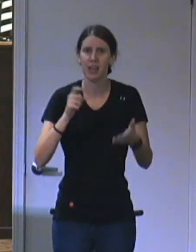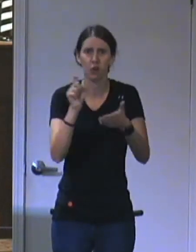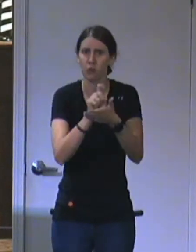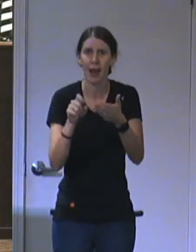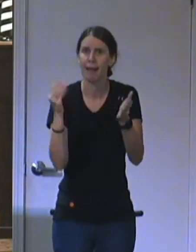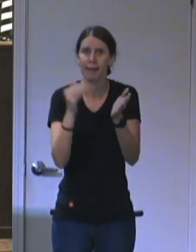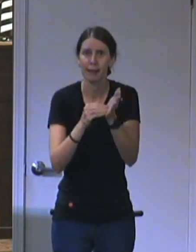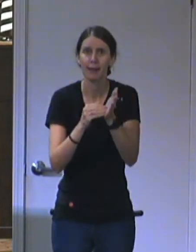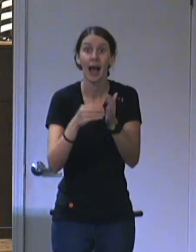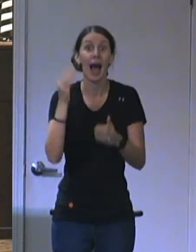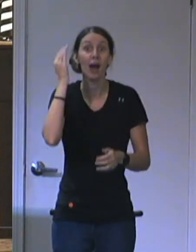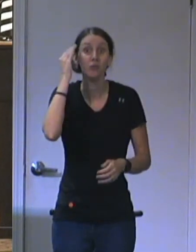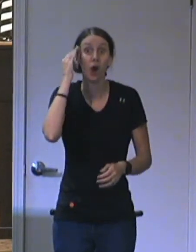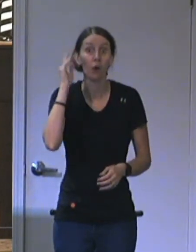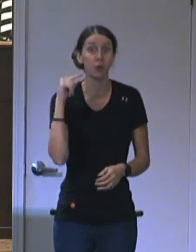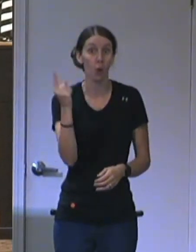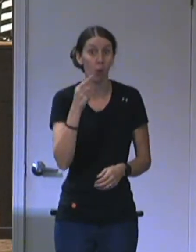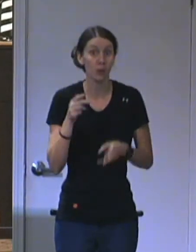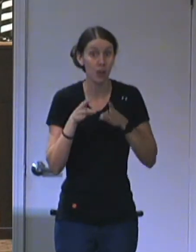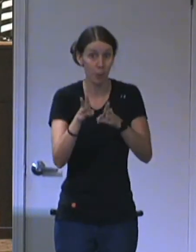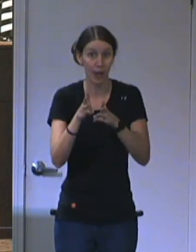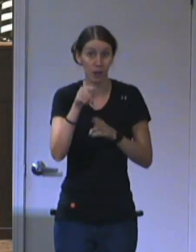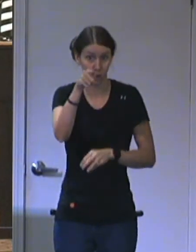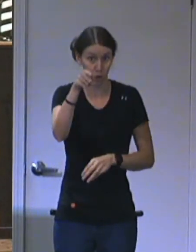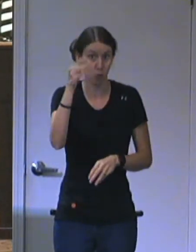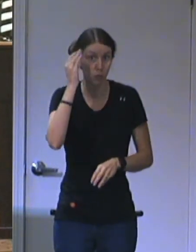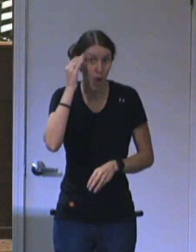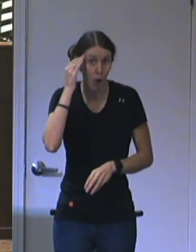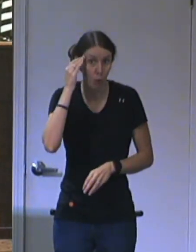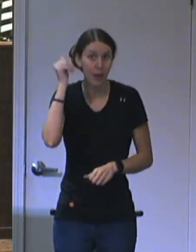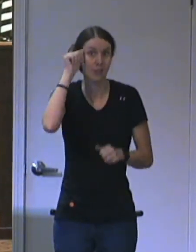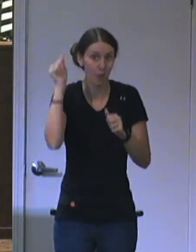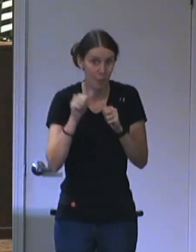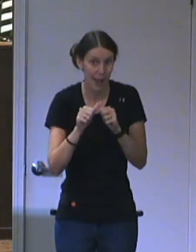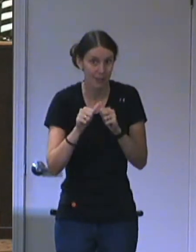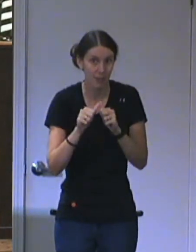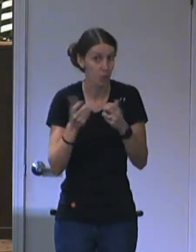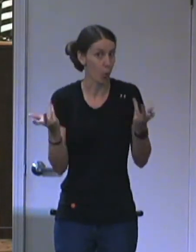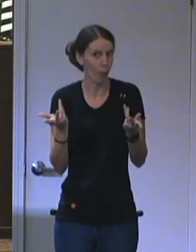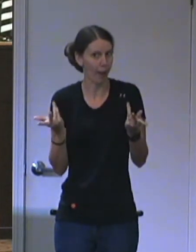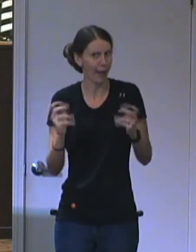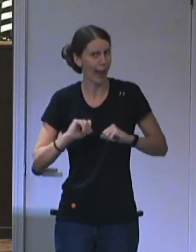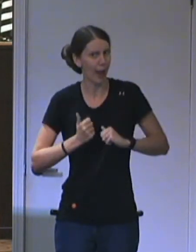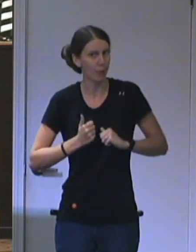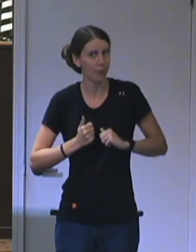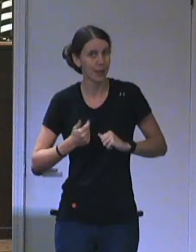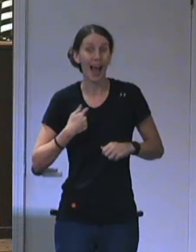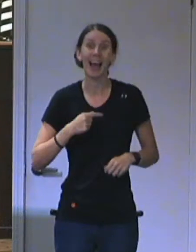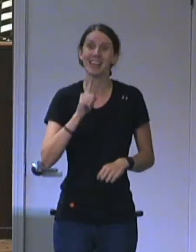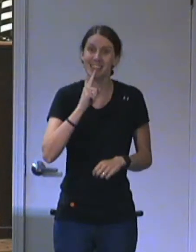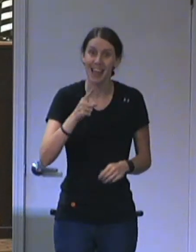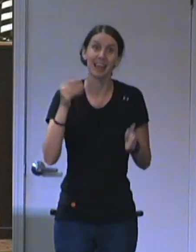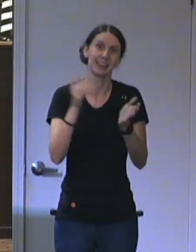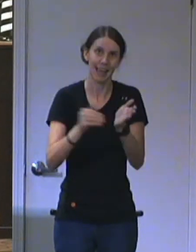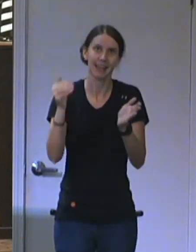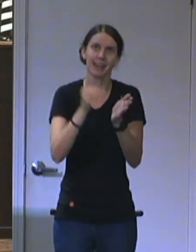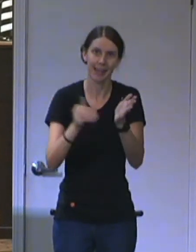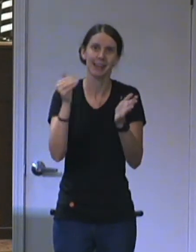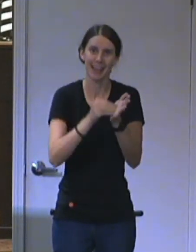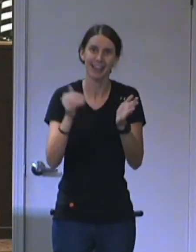because I know that the only way you're going to get it and be reminded of it all the time is if I repeat it and repeat it and repeat